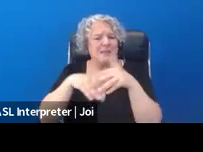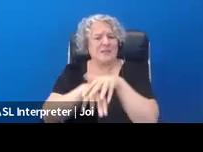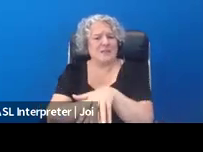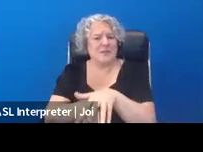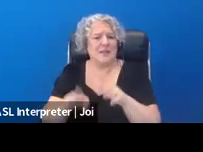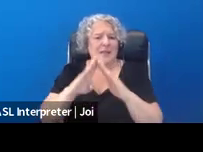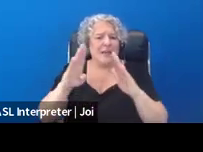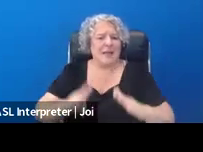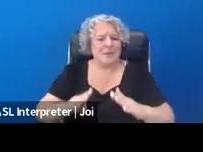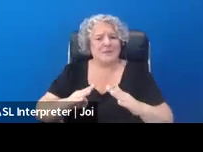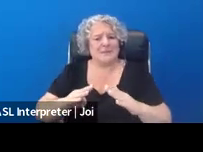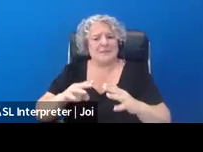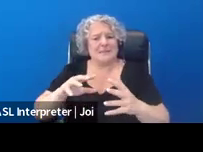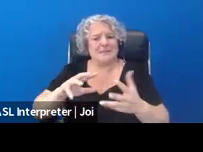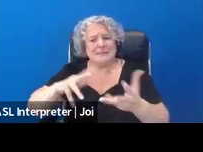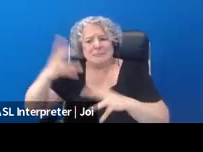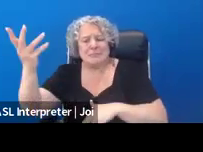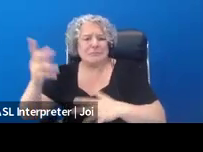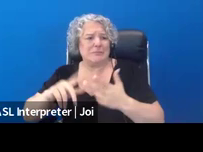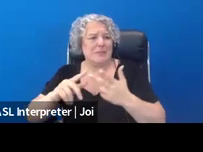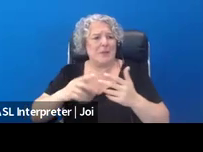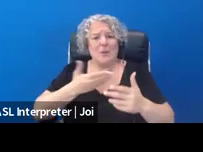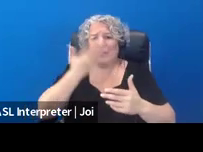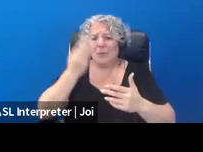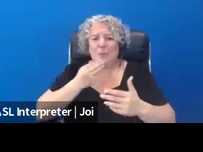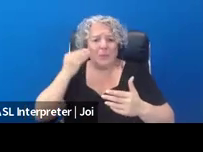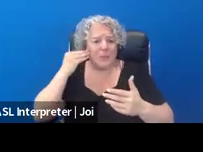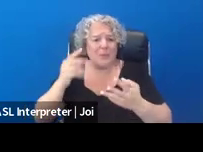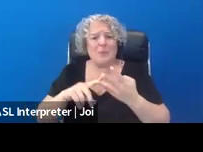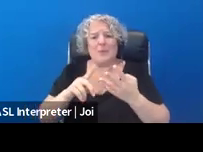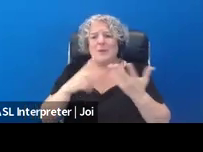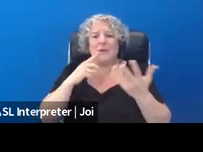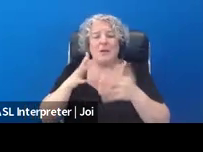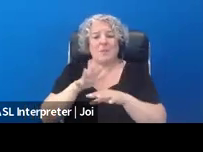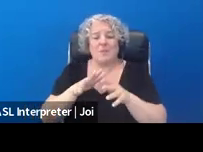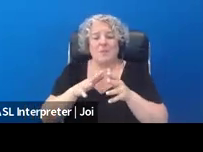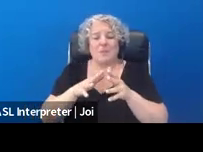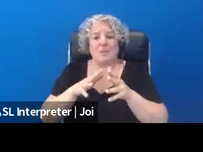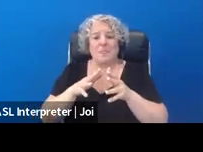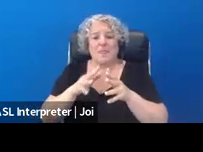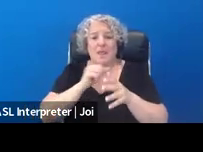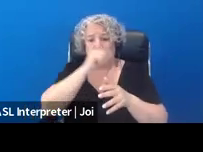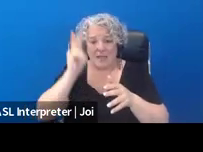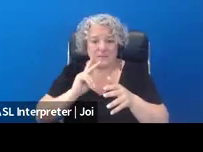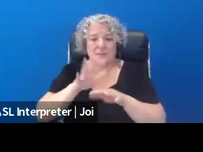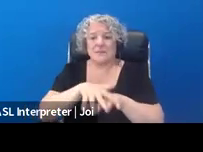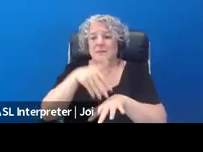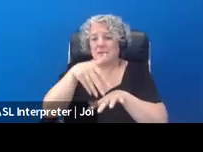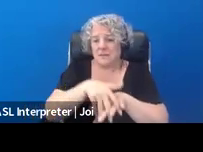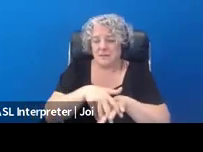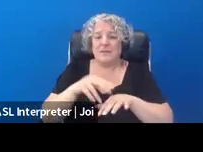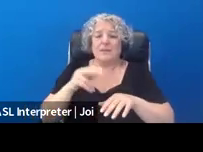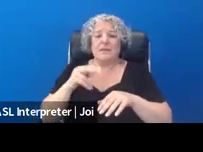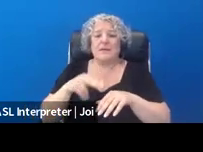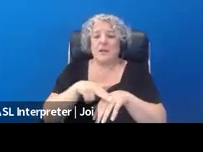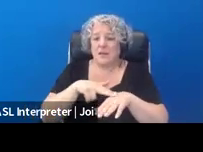housing instability, homelessness, and domestic violence among American Indian, Alaska Native, and Native